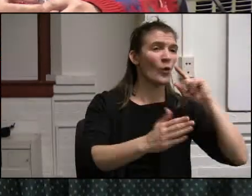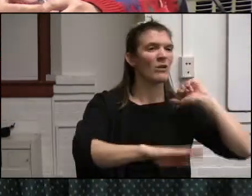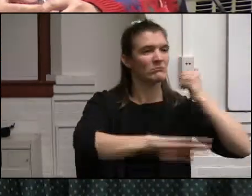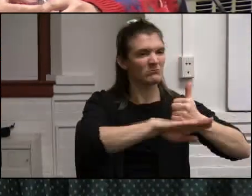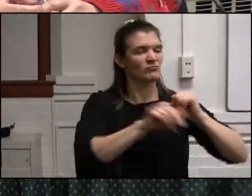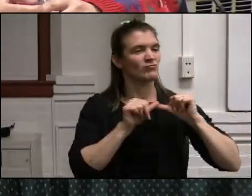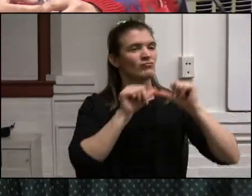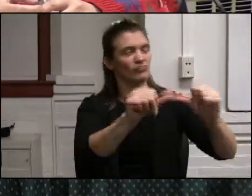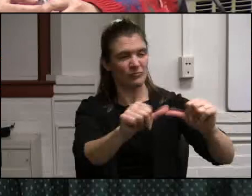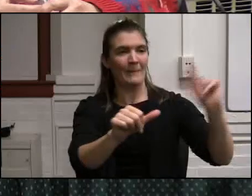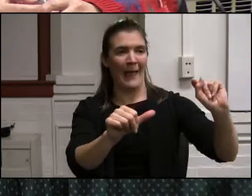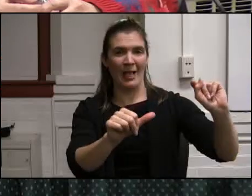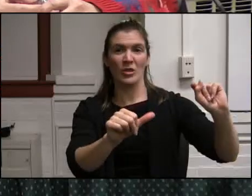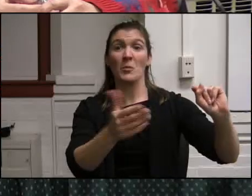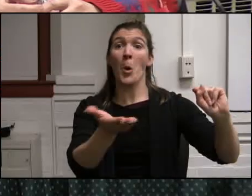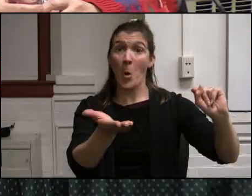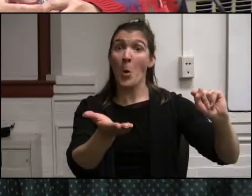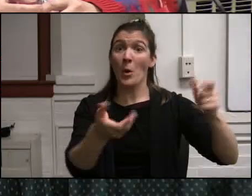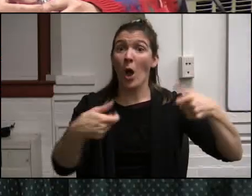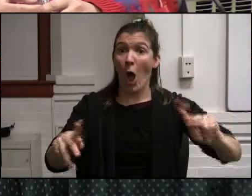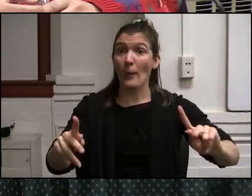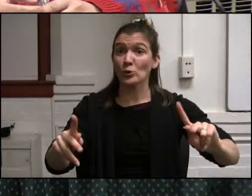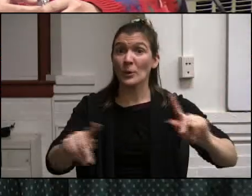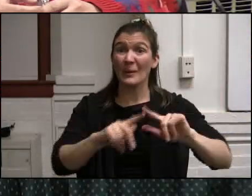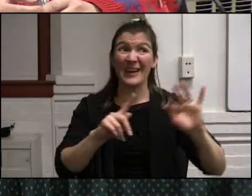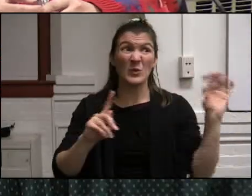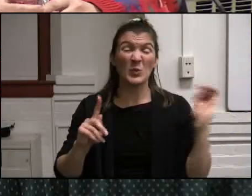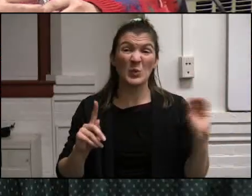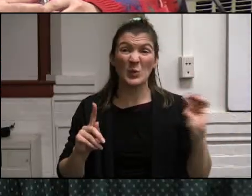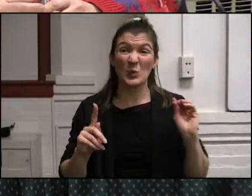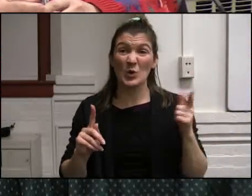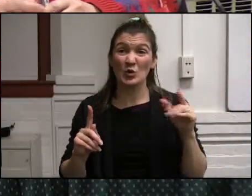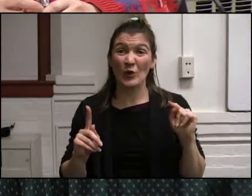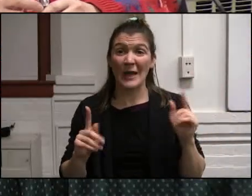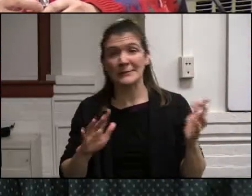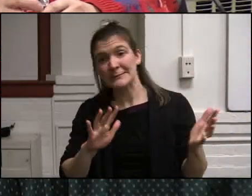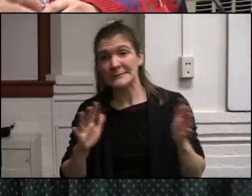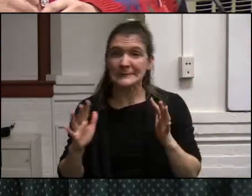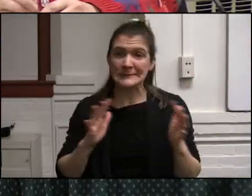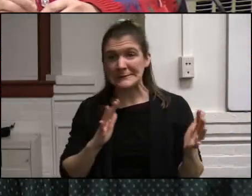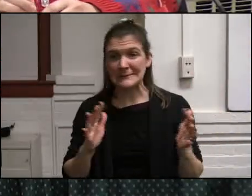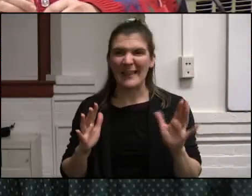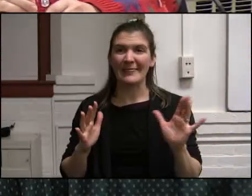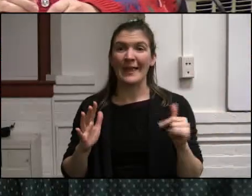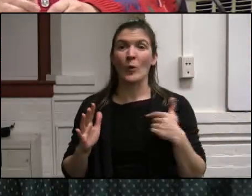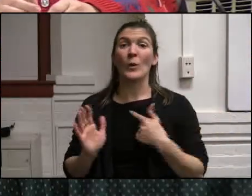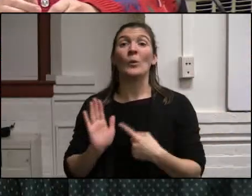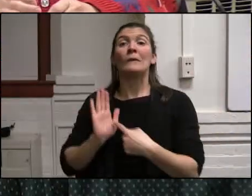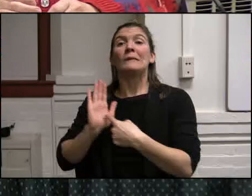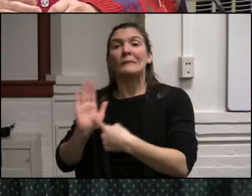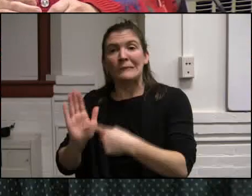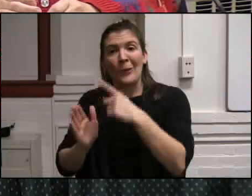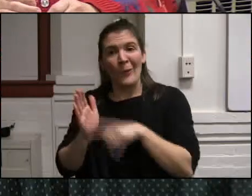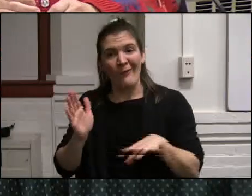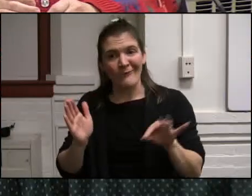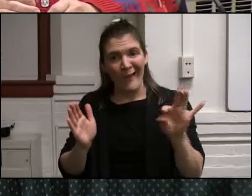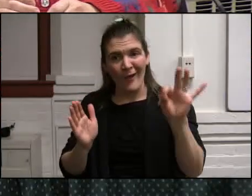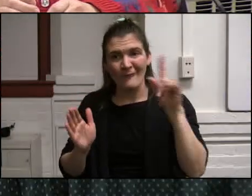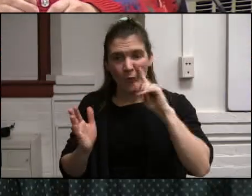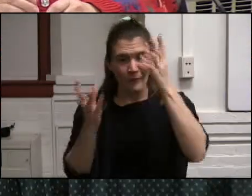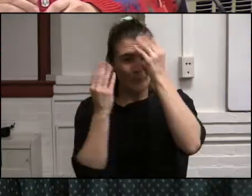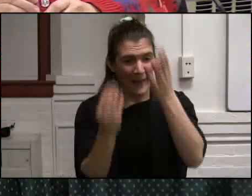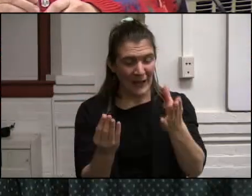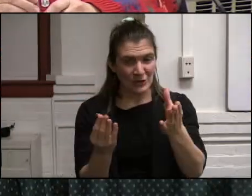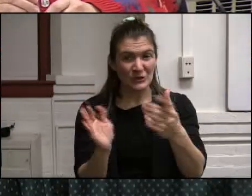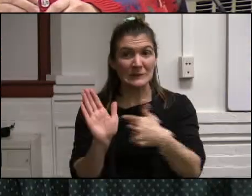we've identified, maybe there's an opportunity to move forward more assertively on this. If not, our expectation is that at least there'll be